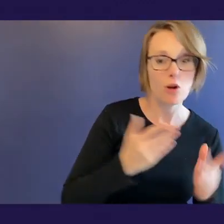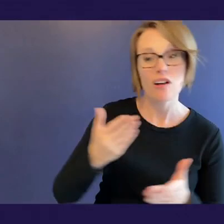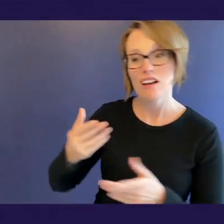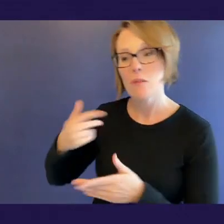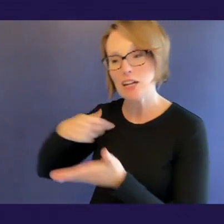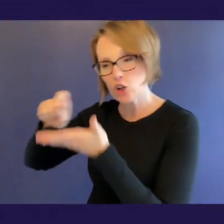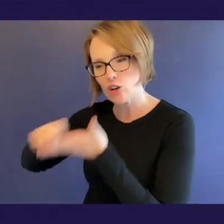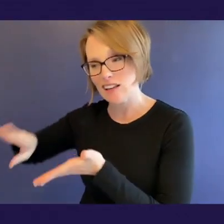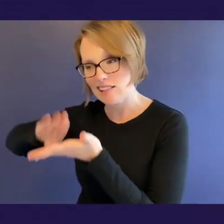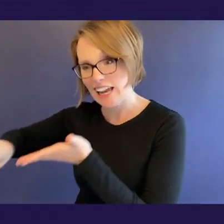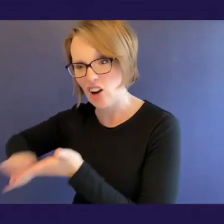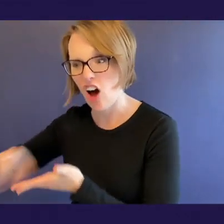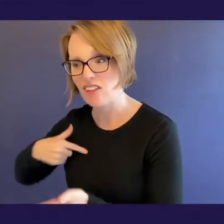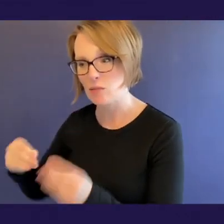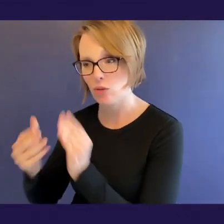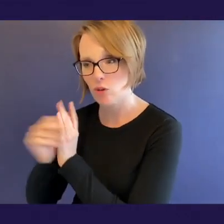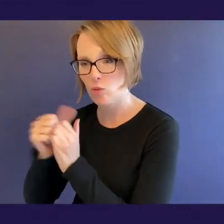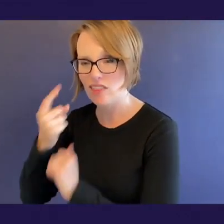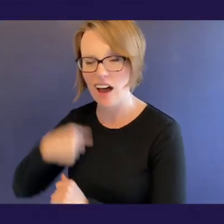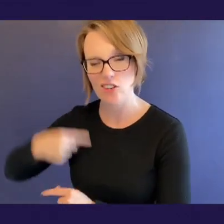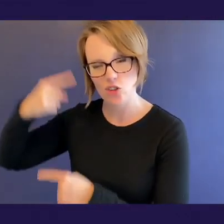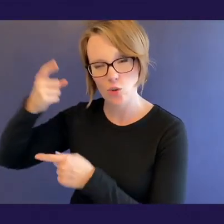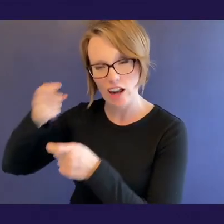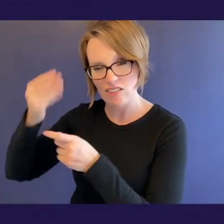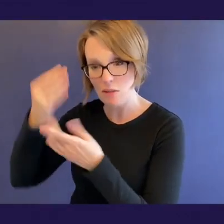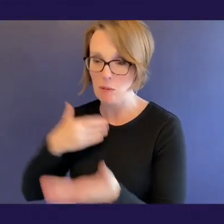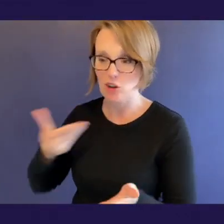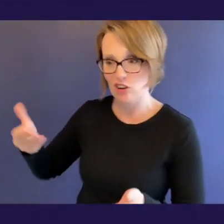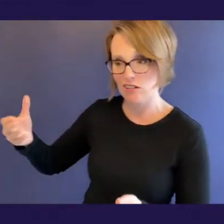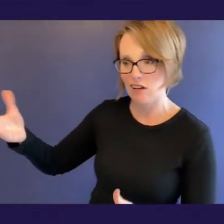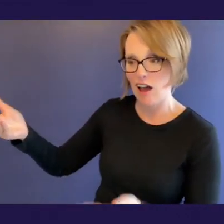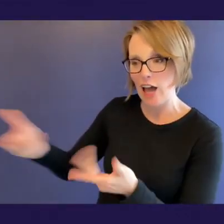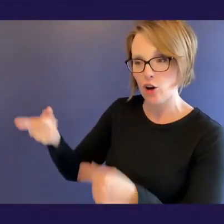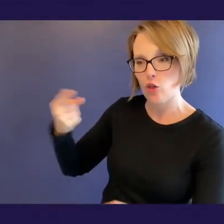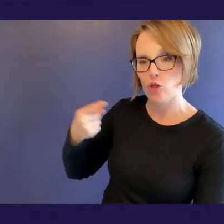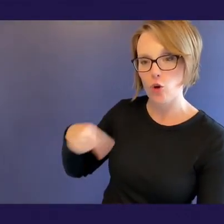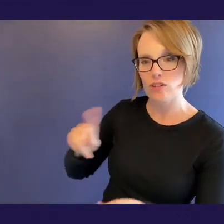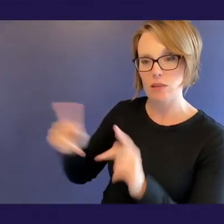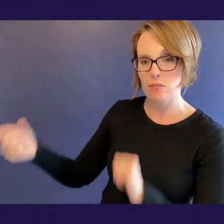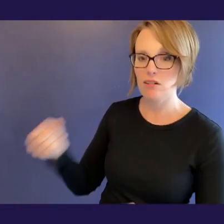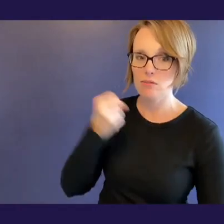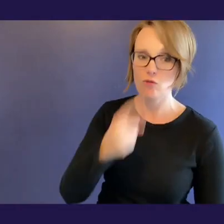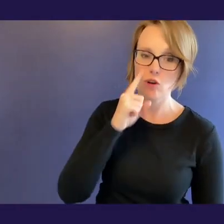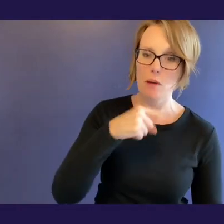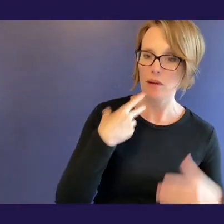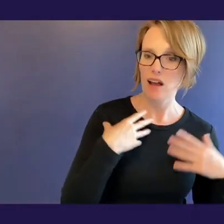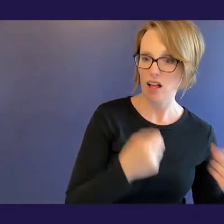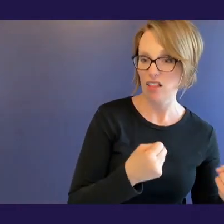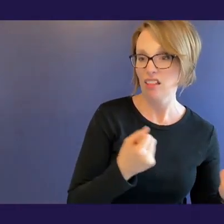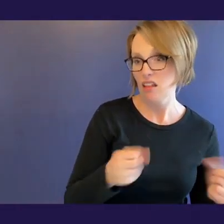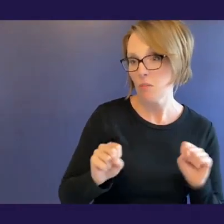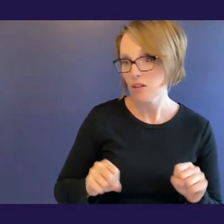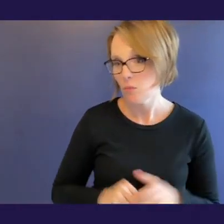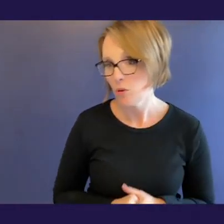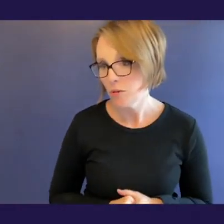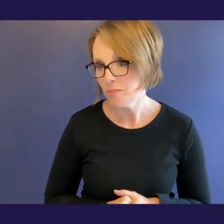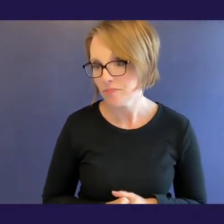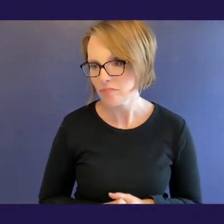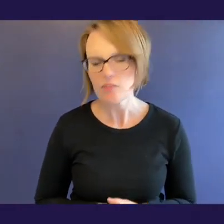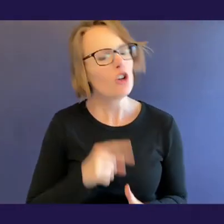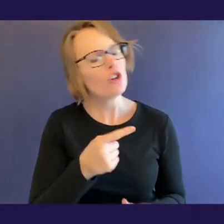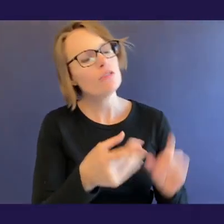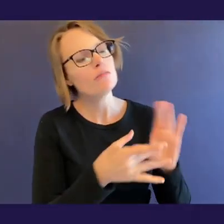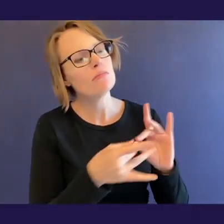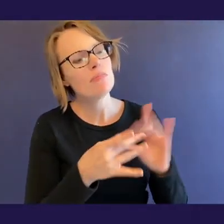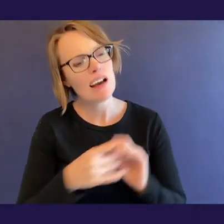see that some demographics, though, the journalists are among the least trusted, how might you respond?